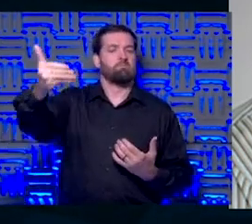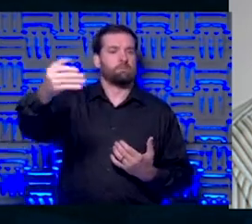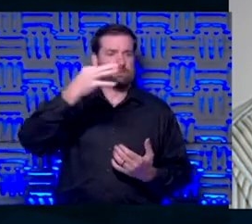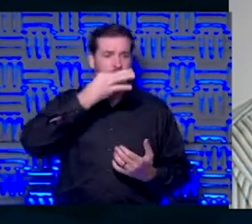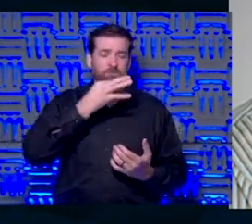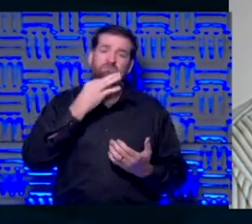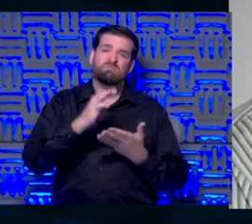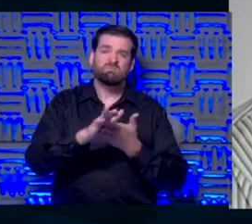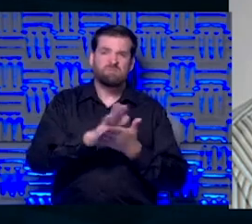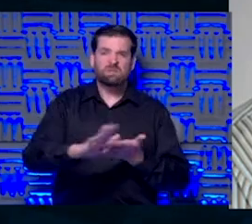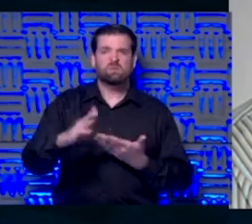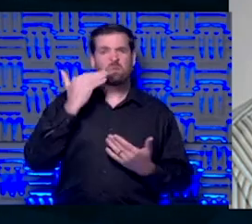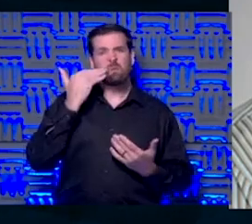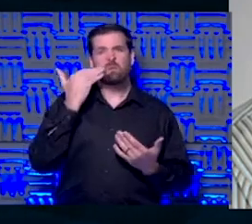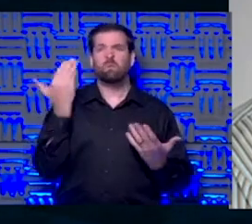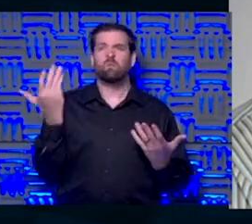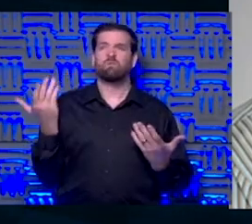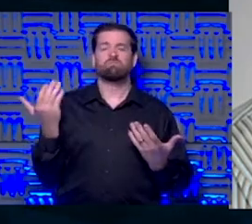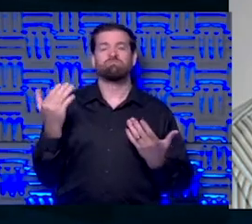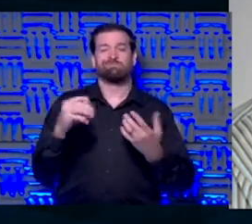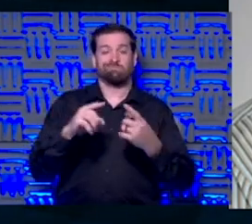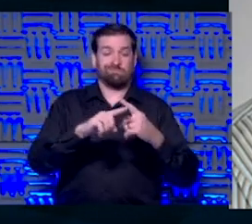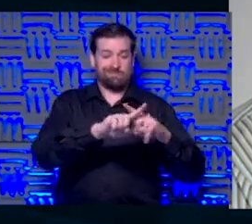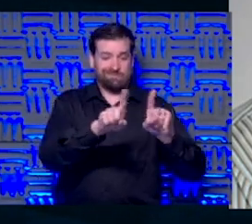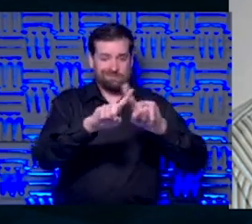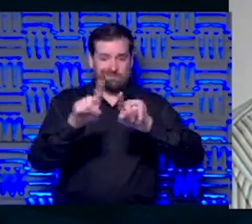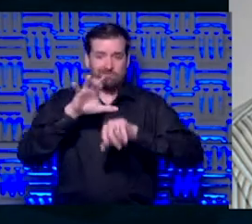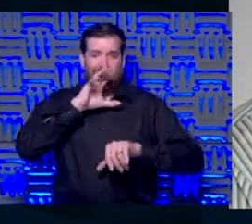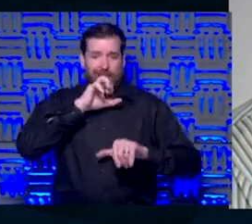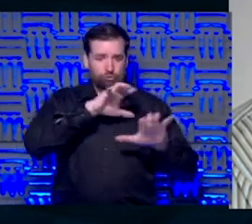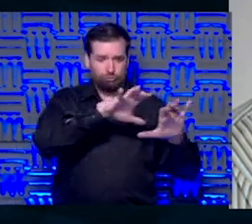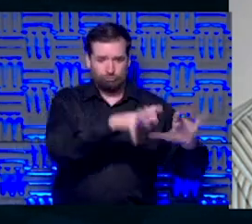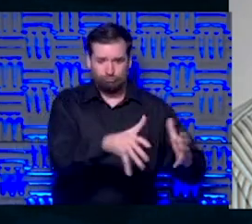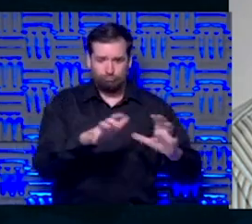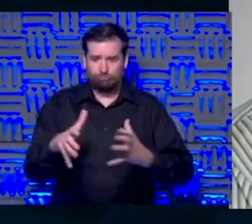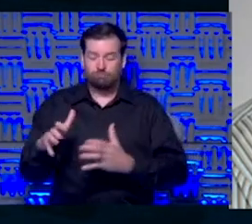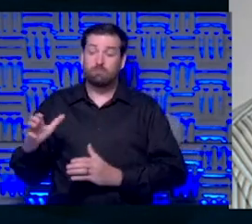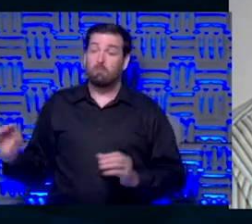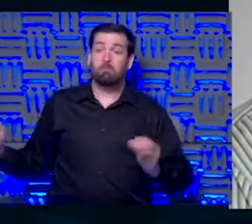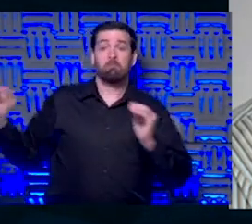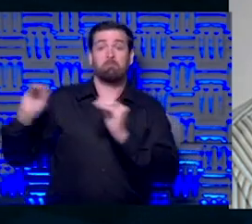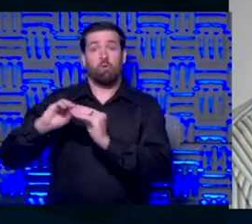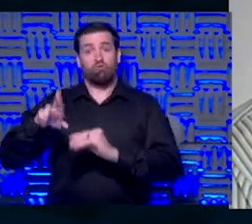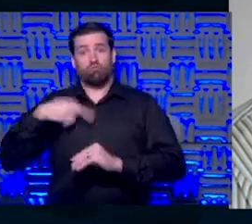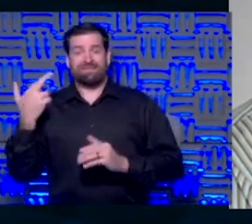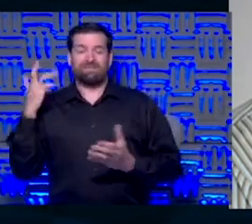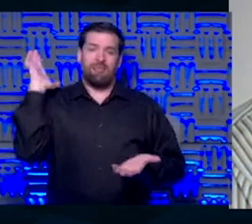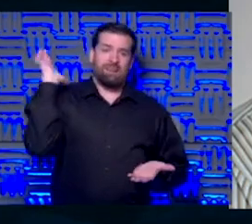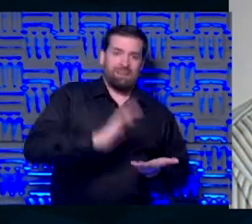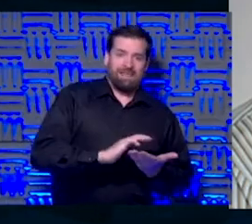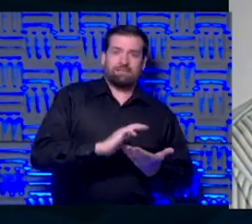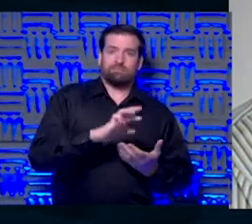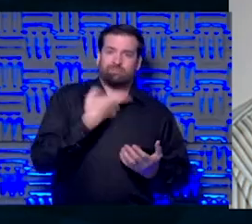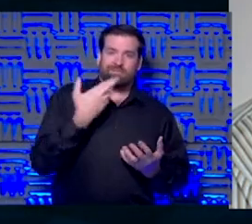be nice to know that different age groups of kids are less likely to spread amongst themselves.